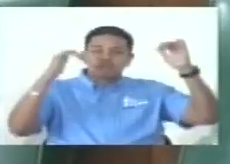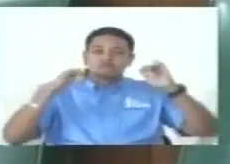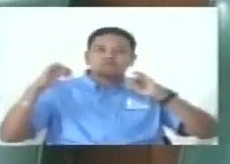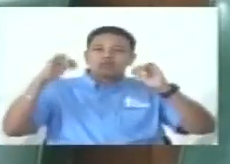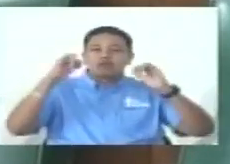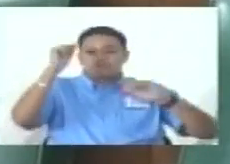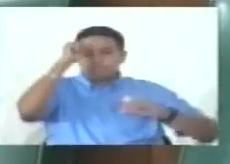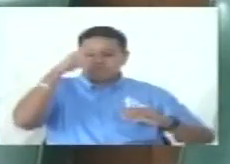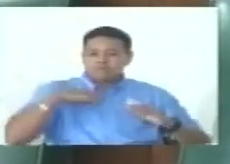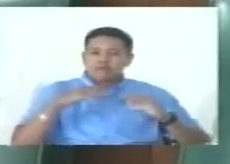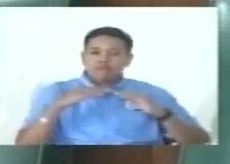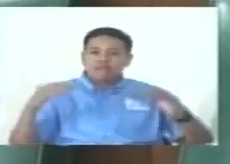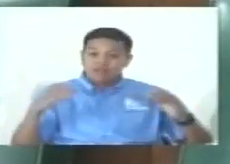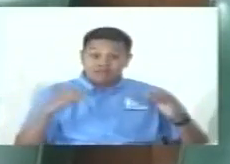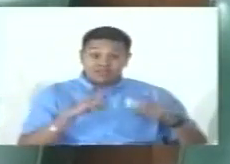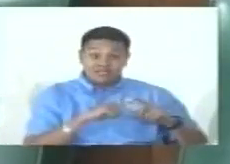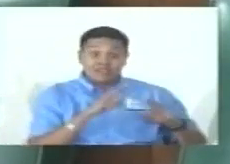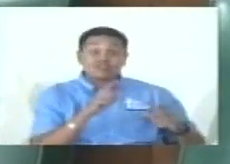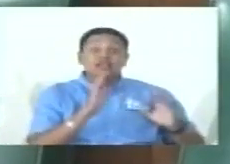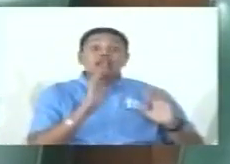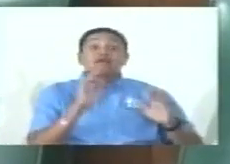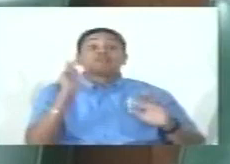but men aspire to.